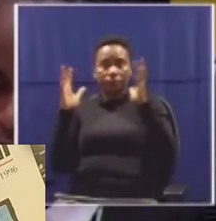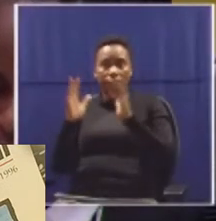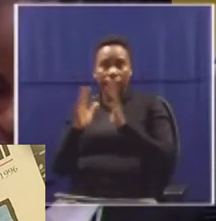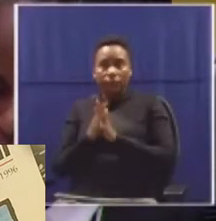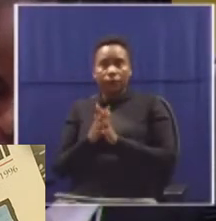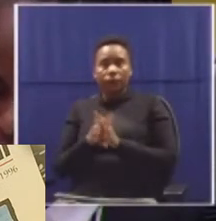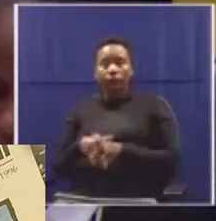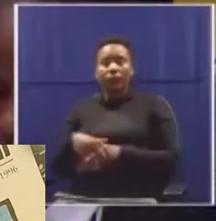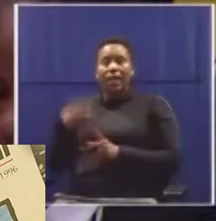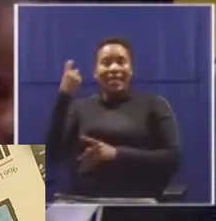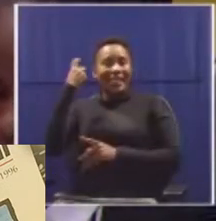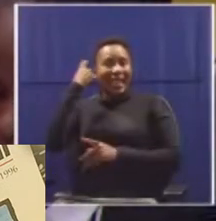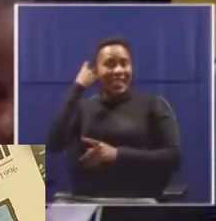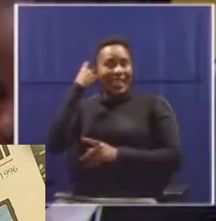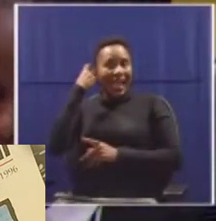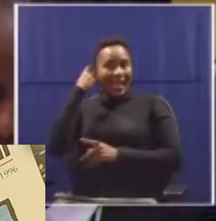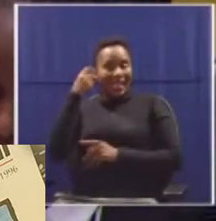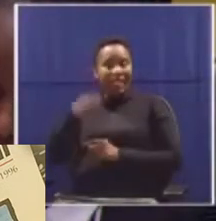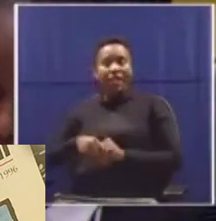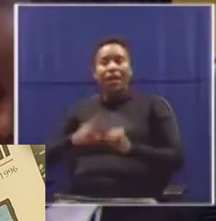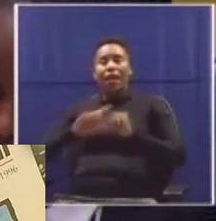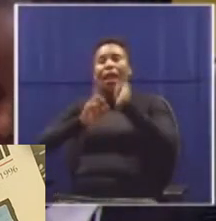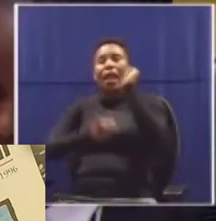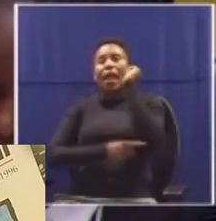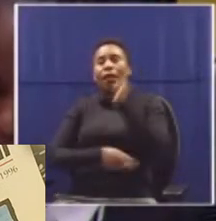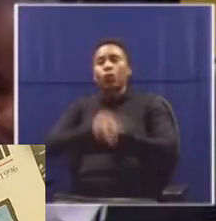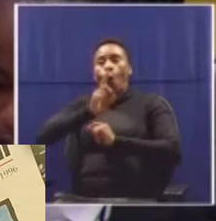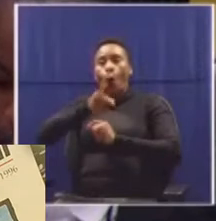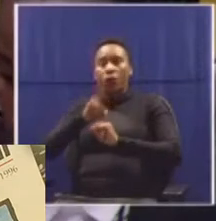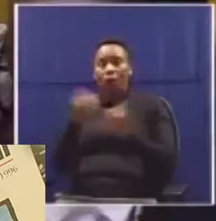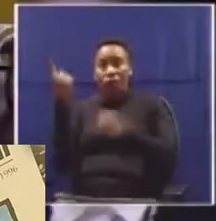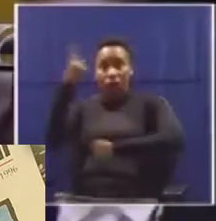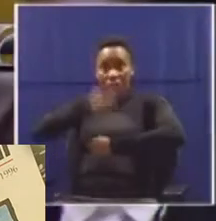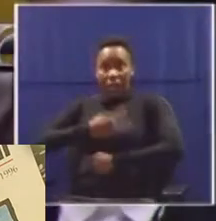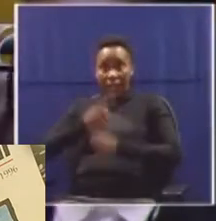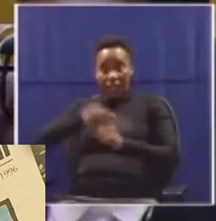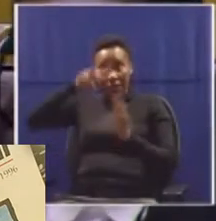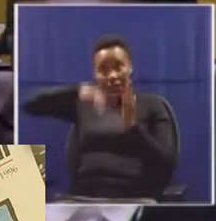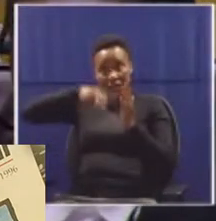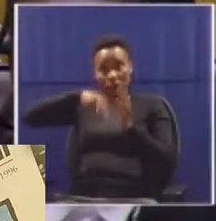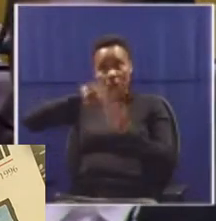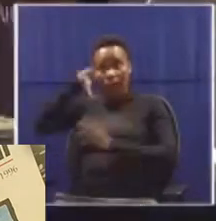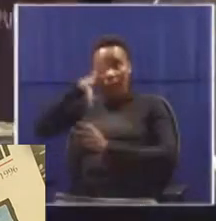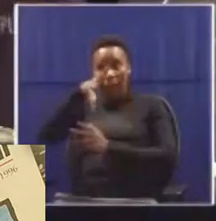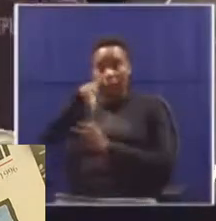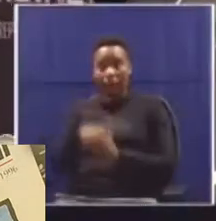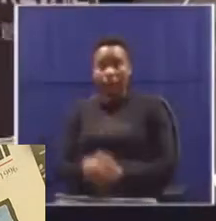their secretary will reach the last order of the day